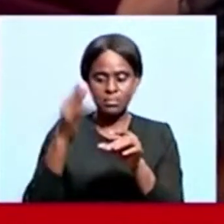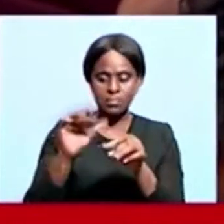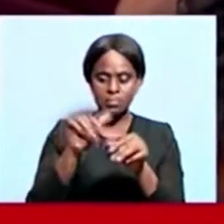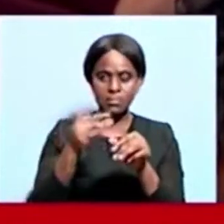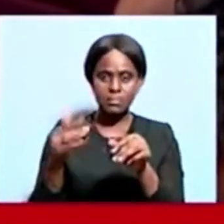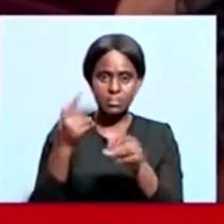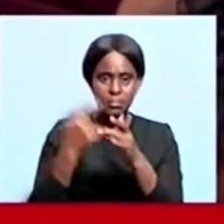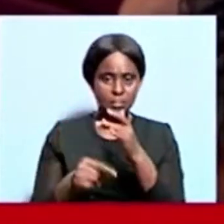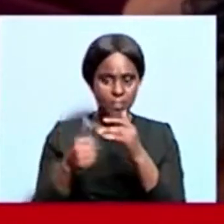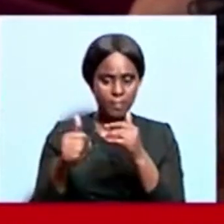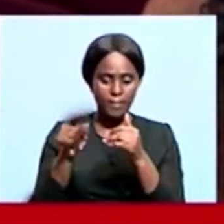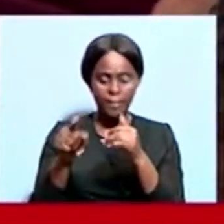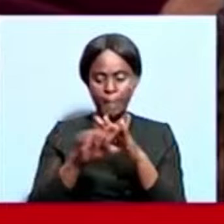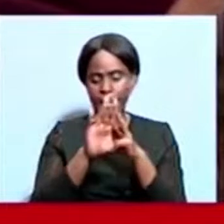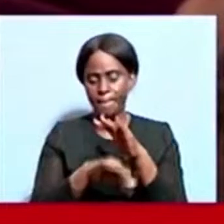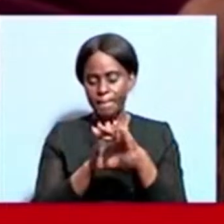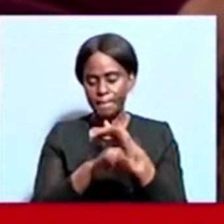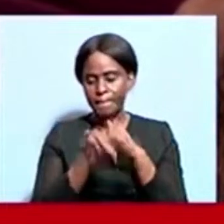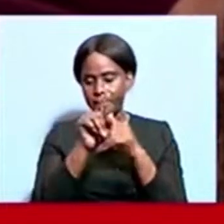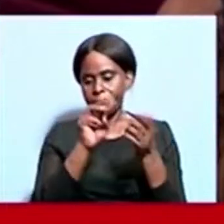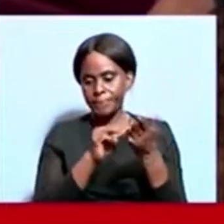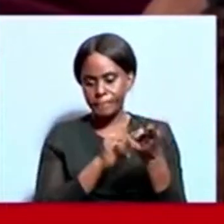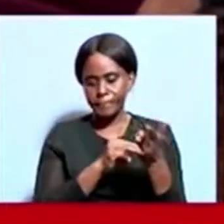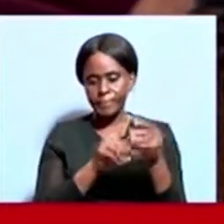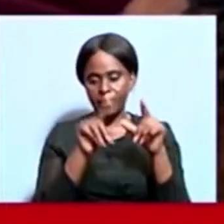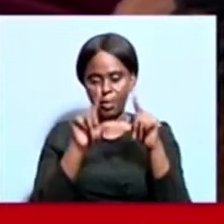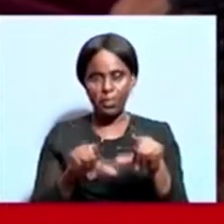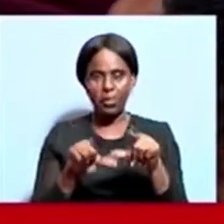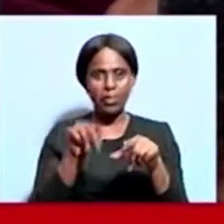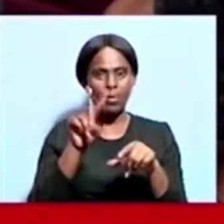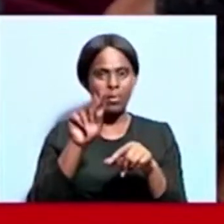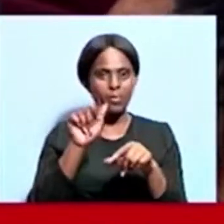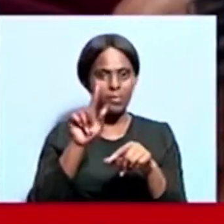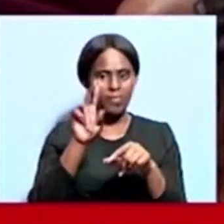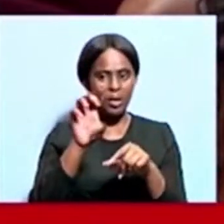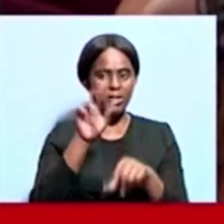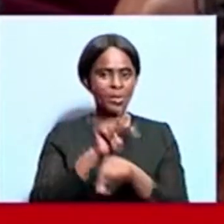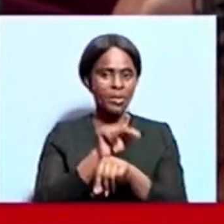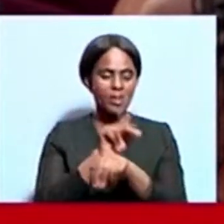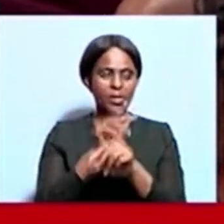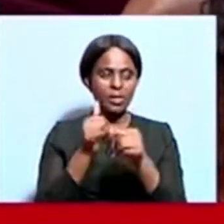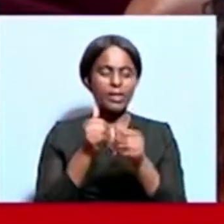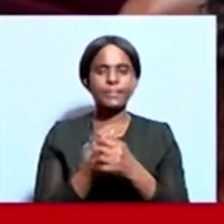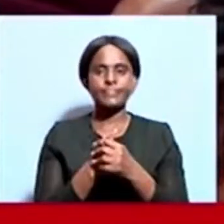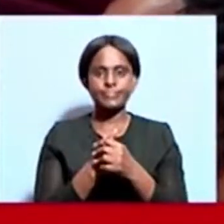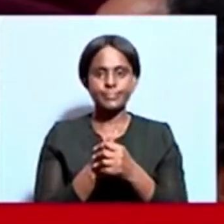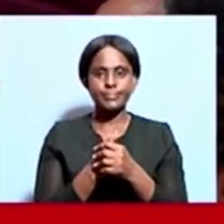is under below 1 million is called a low value project. And therefore,